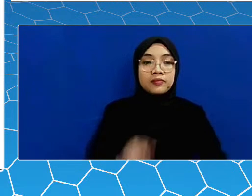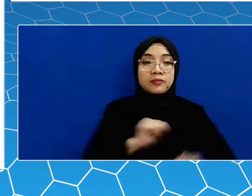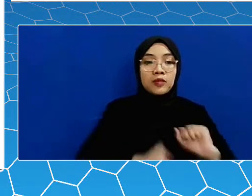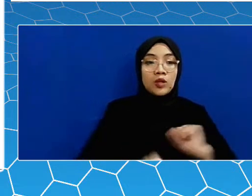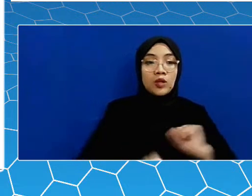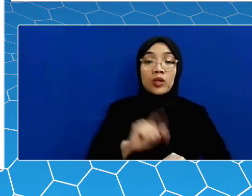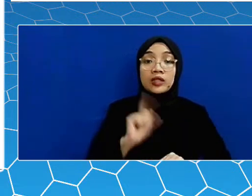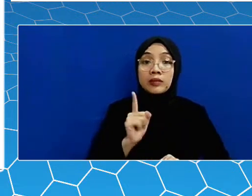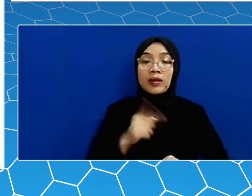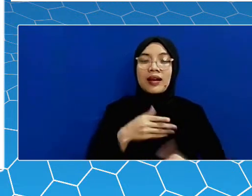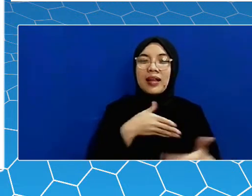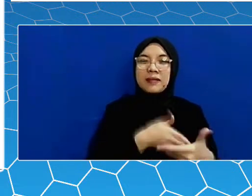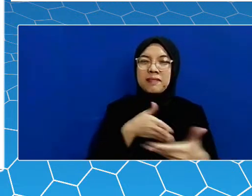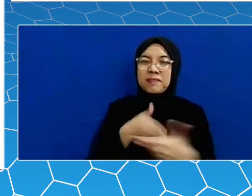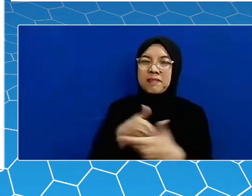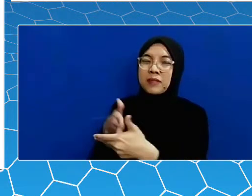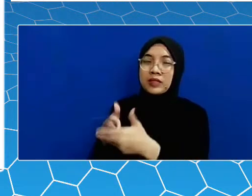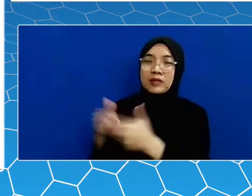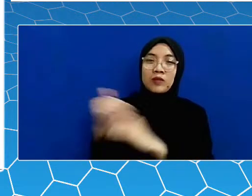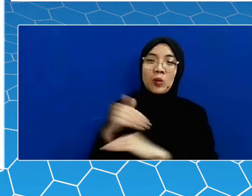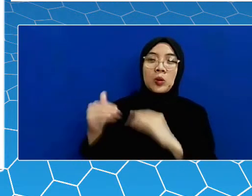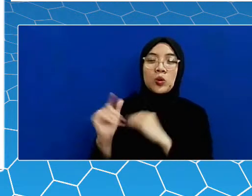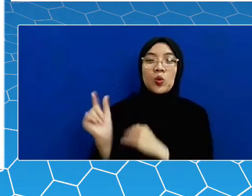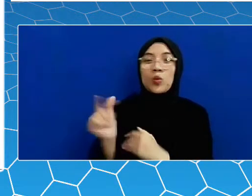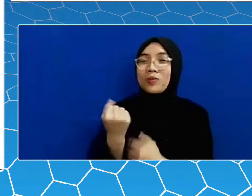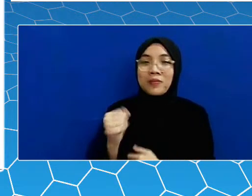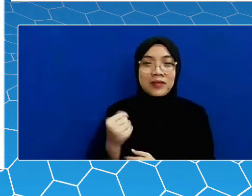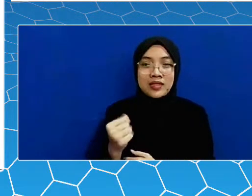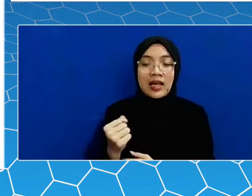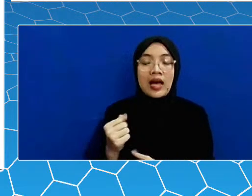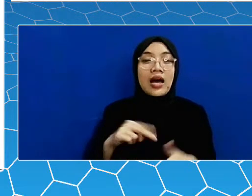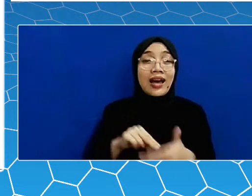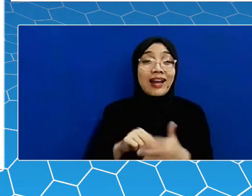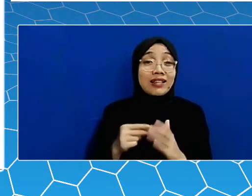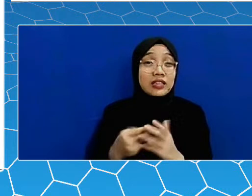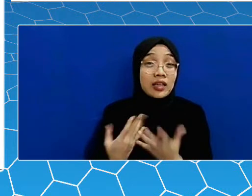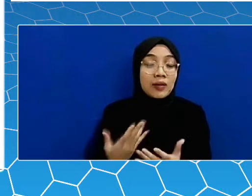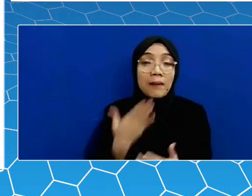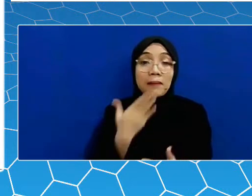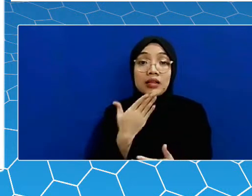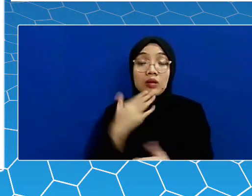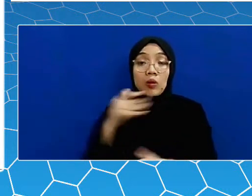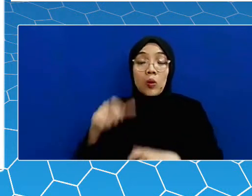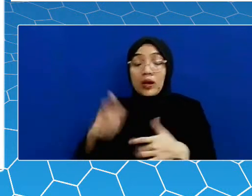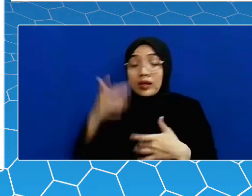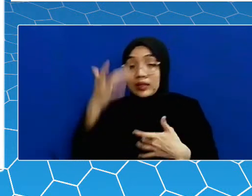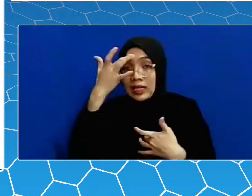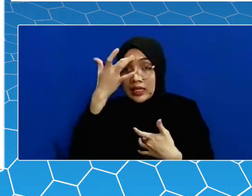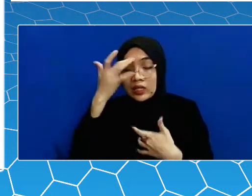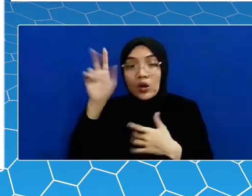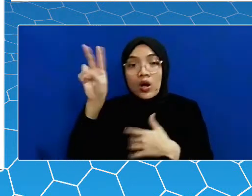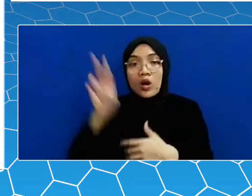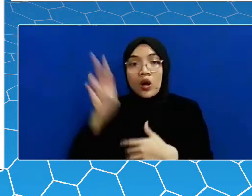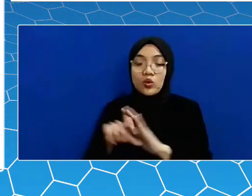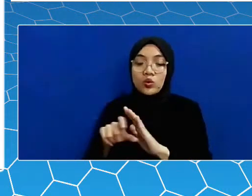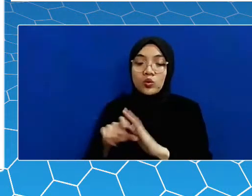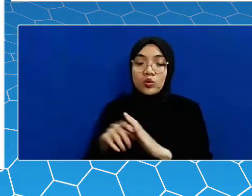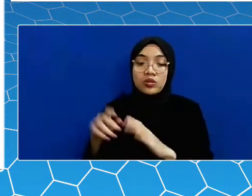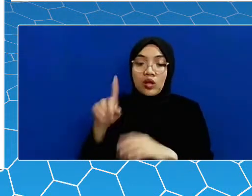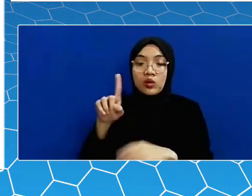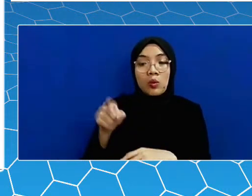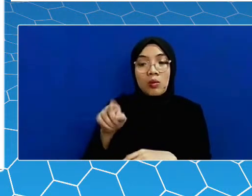could travel for an average of 1 hour and a half to attend an appointment. So this area